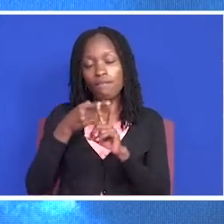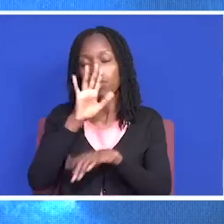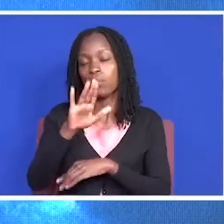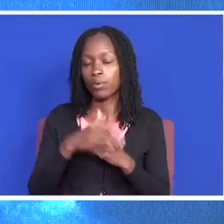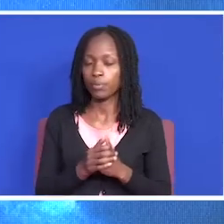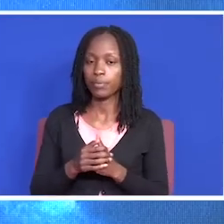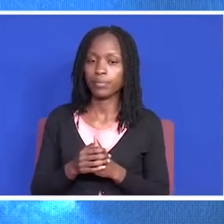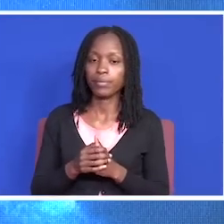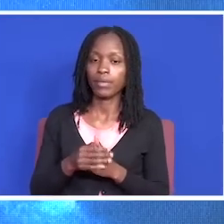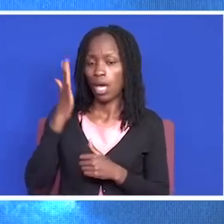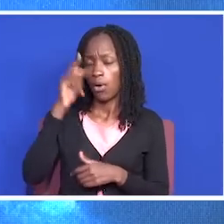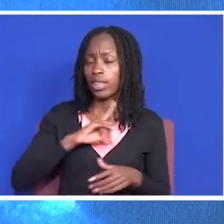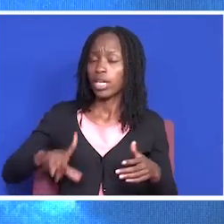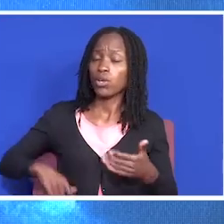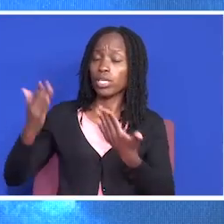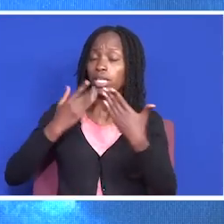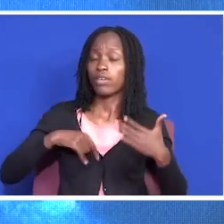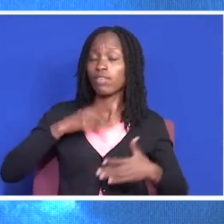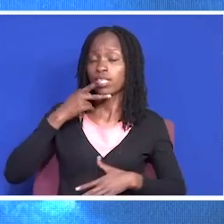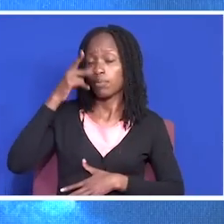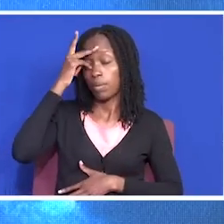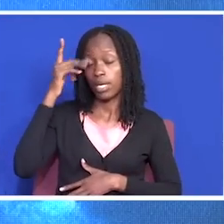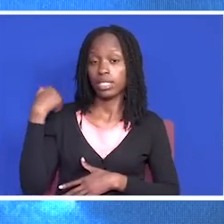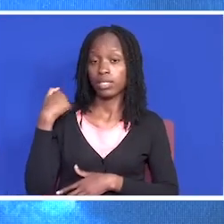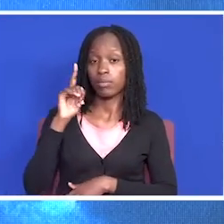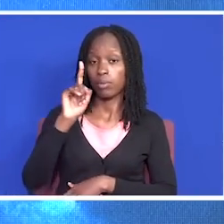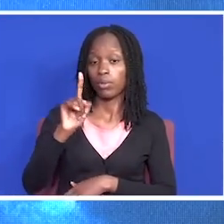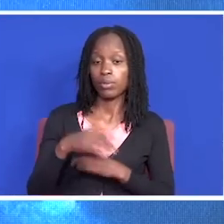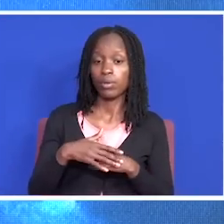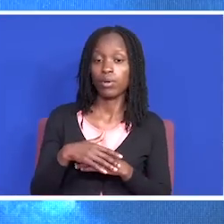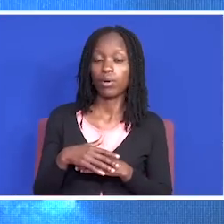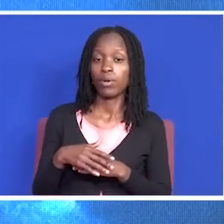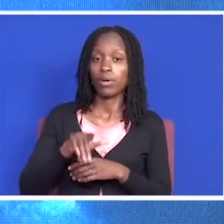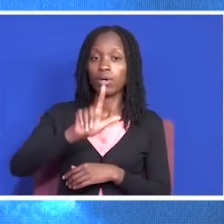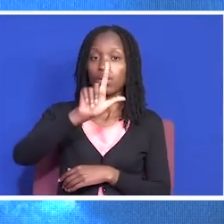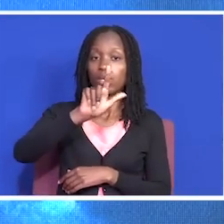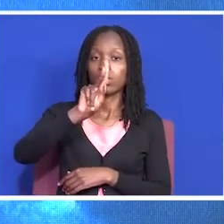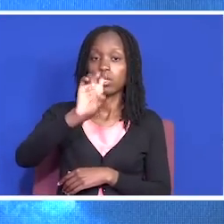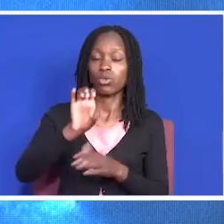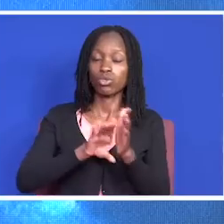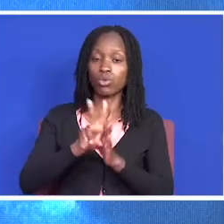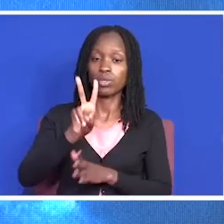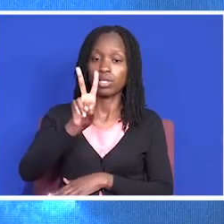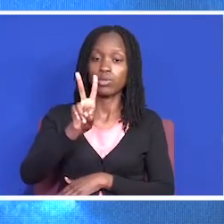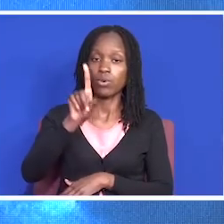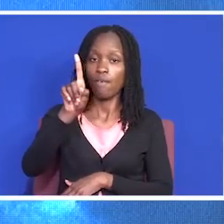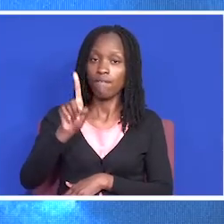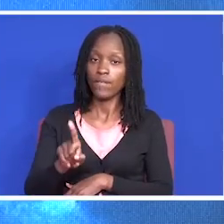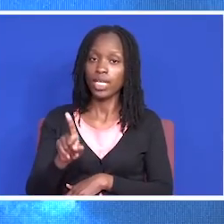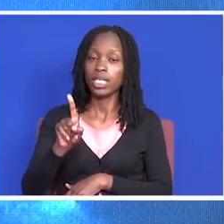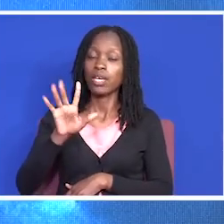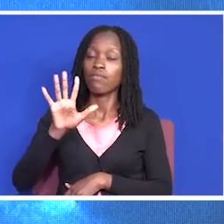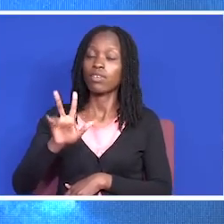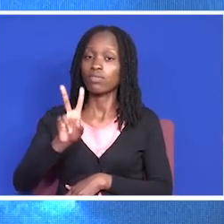in giving us parents, fathers and mothers? Number one, according to Luke chapter 2,